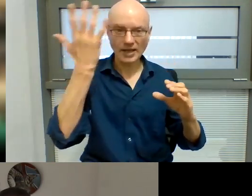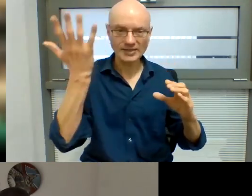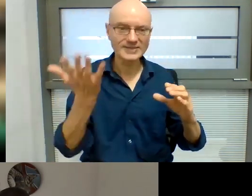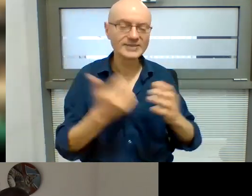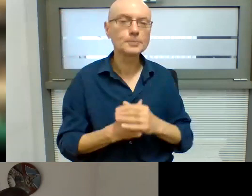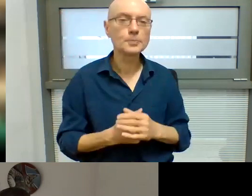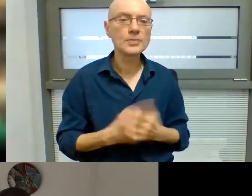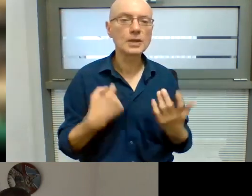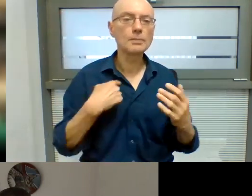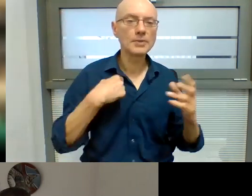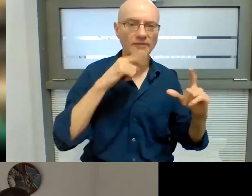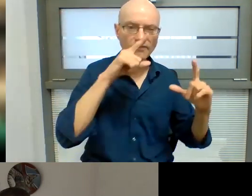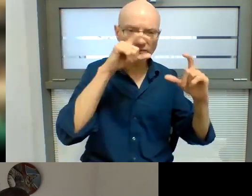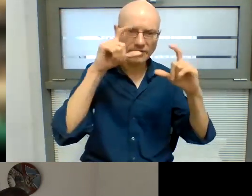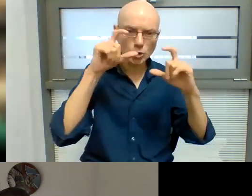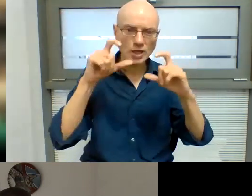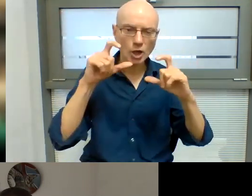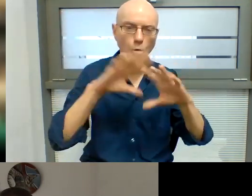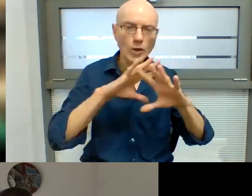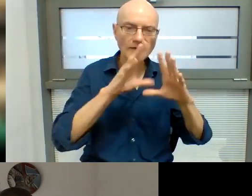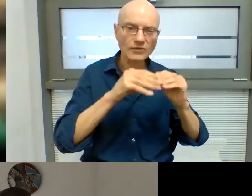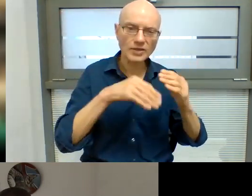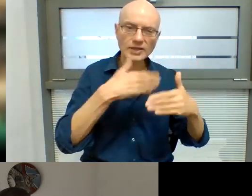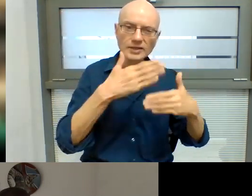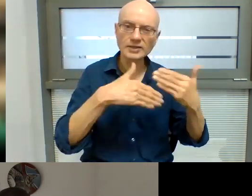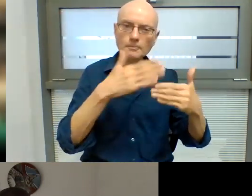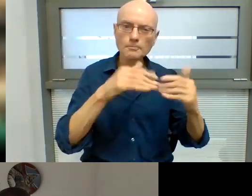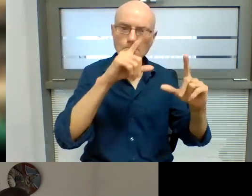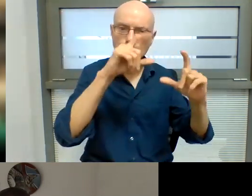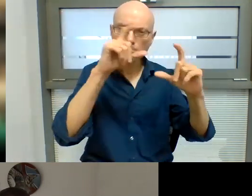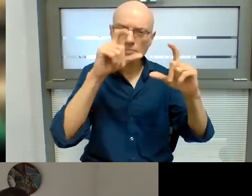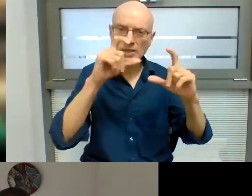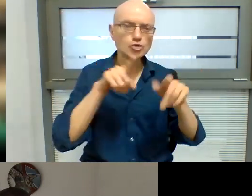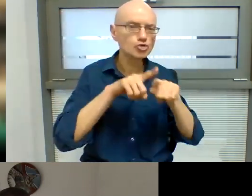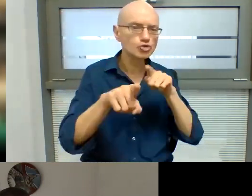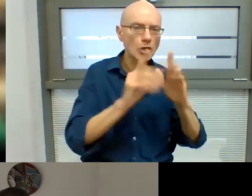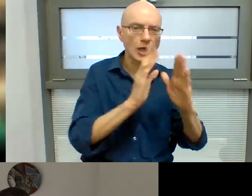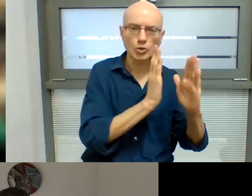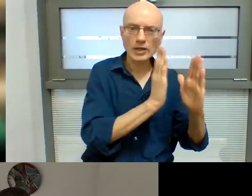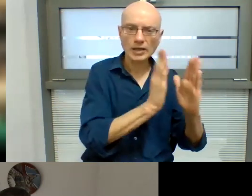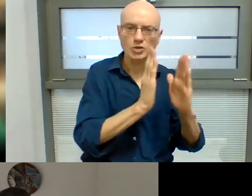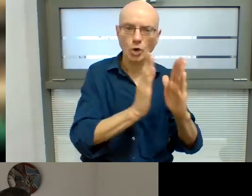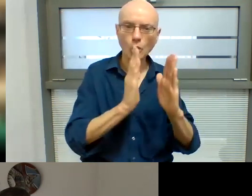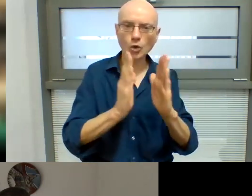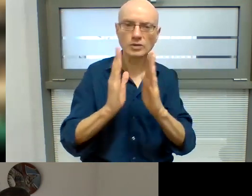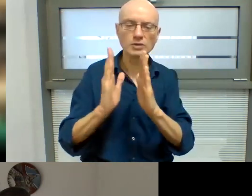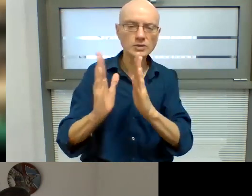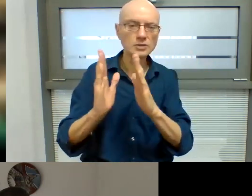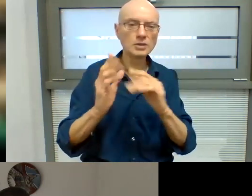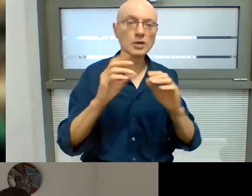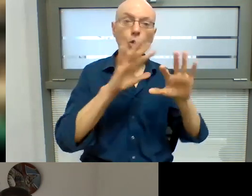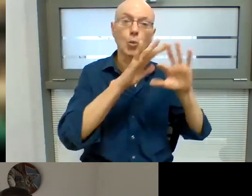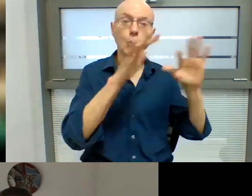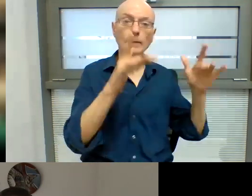I photograph everything as it's going along, and I try to catalogue it as much as possible. And on my